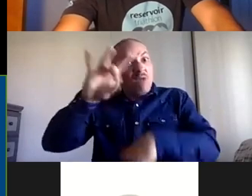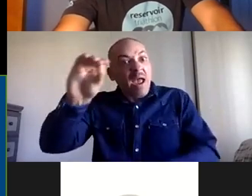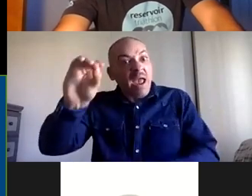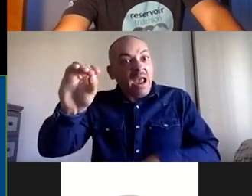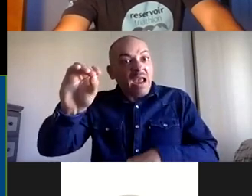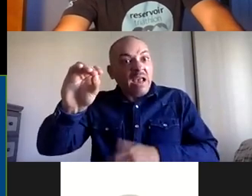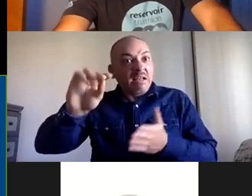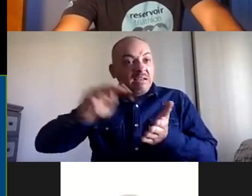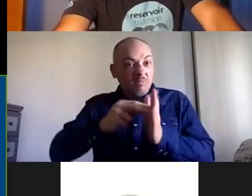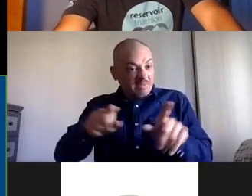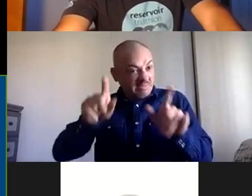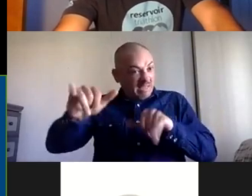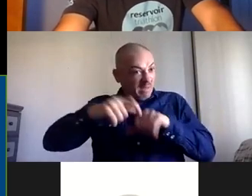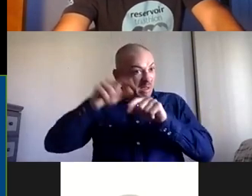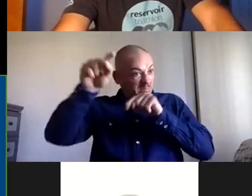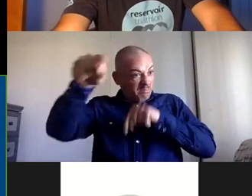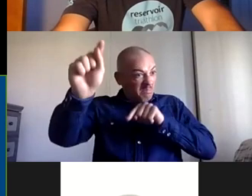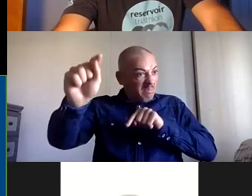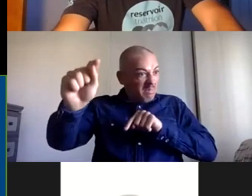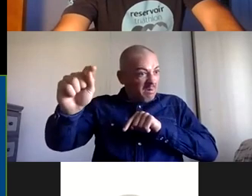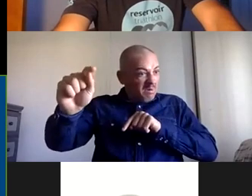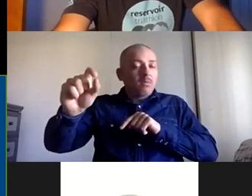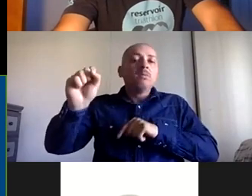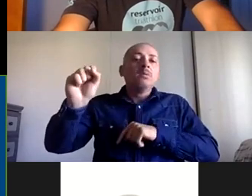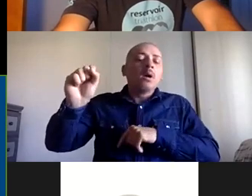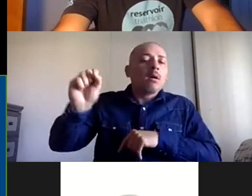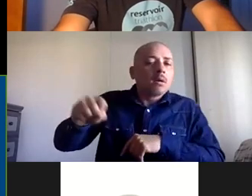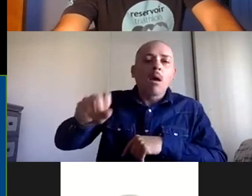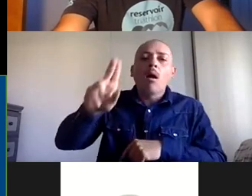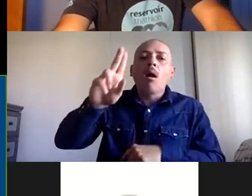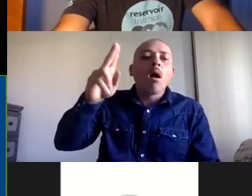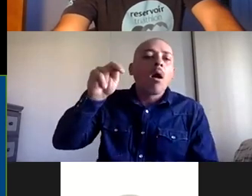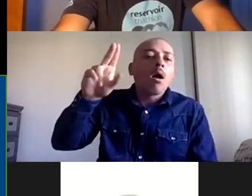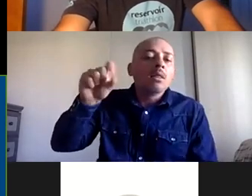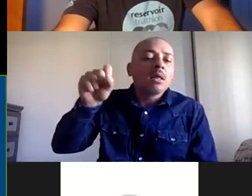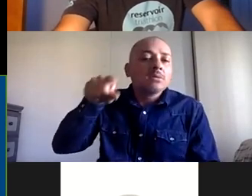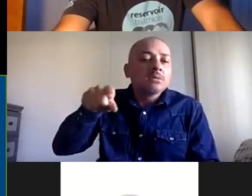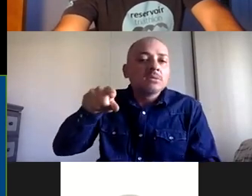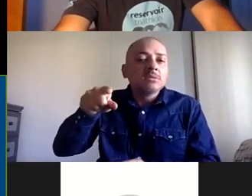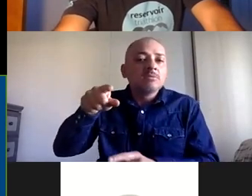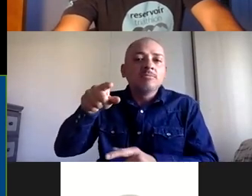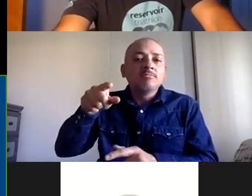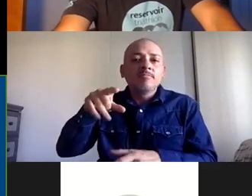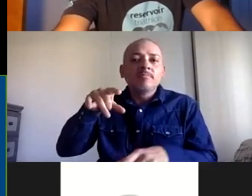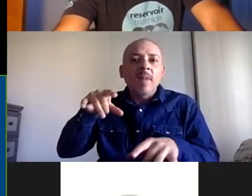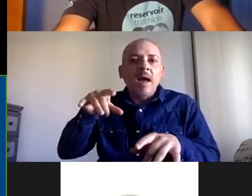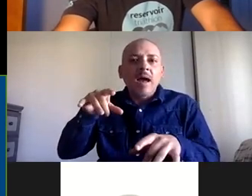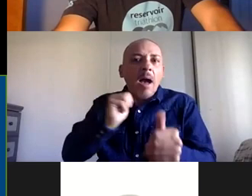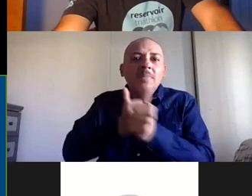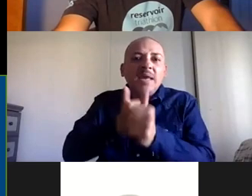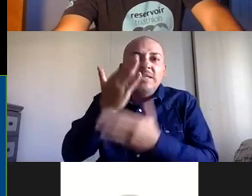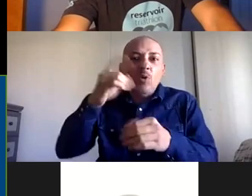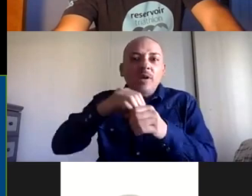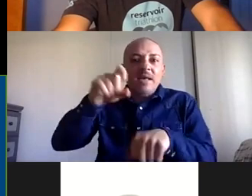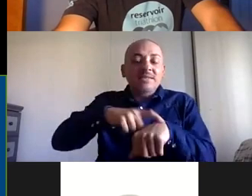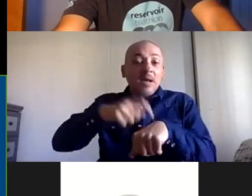Q value, right? Yes, unless it was updated, somewhere in that time, because these